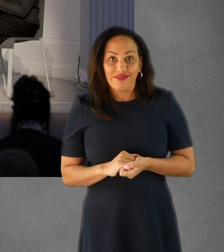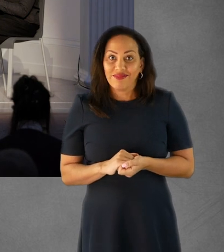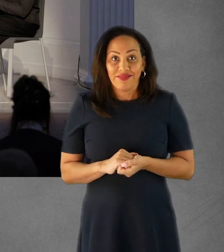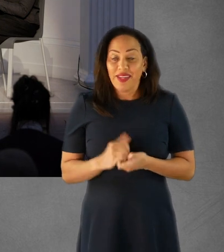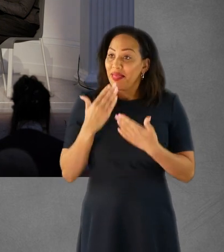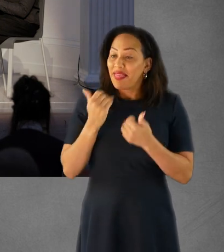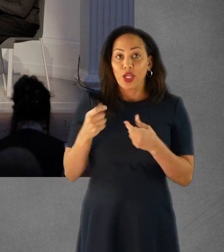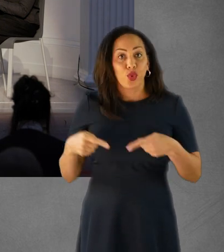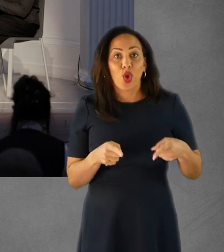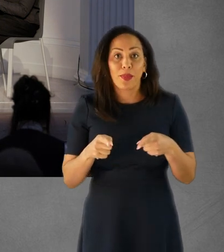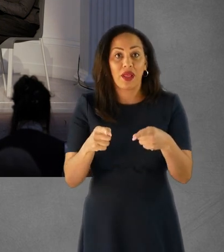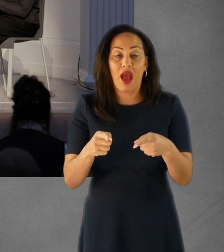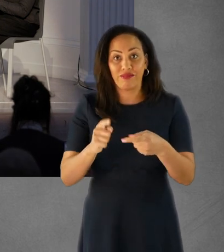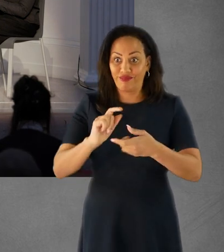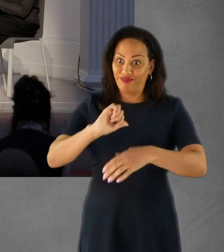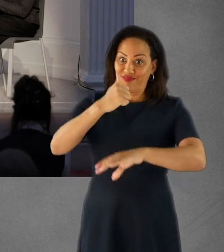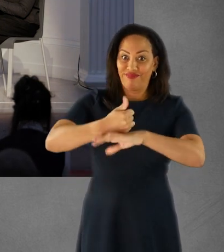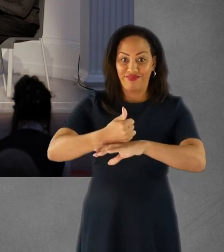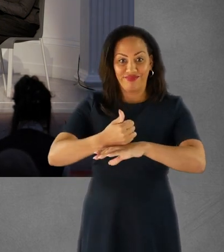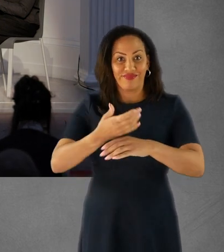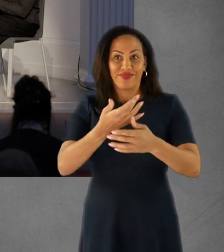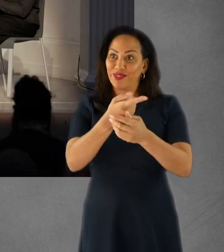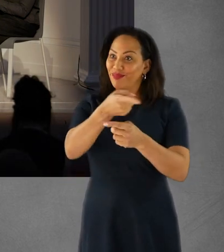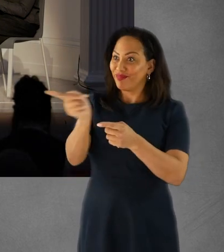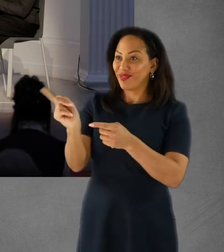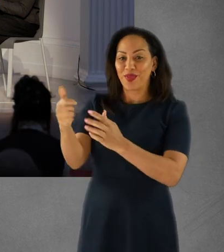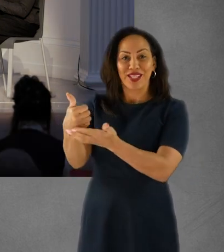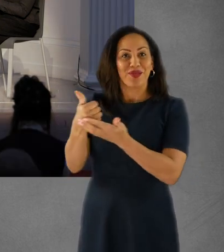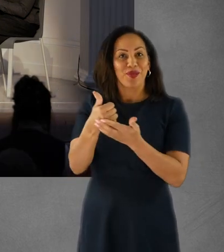possible, Serpentine and all the wider supporters.